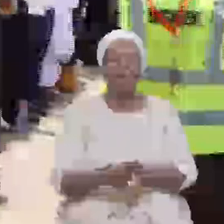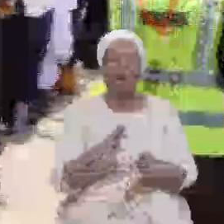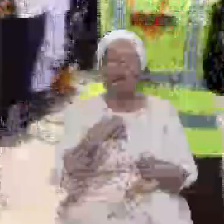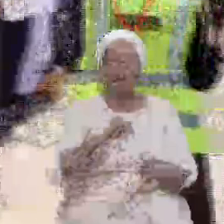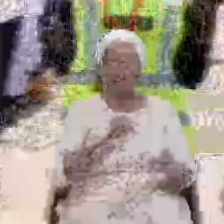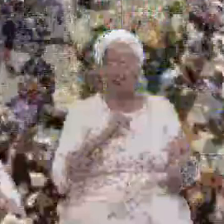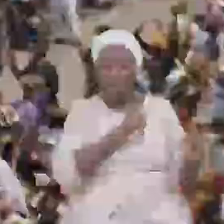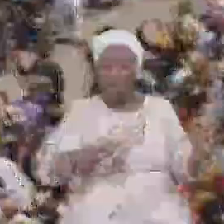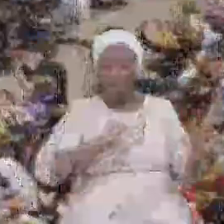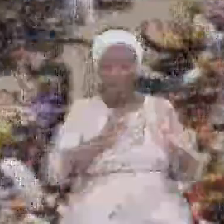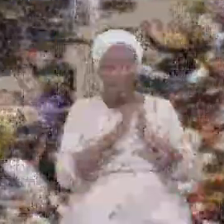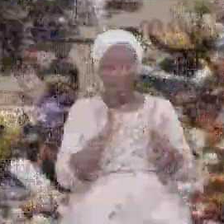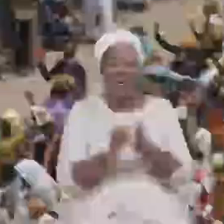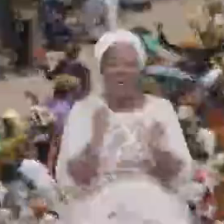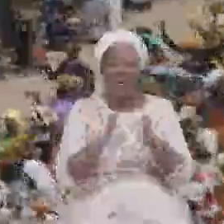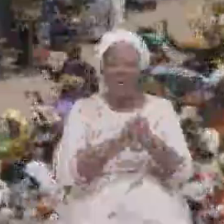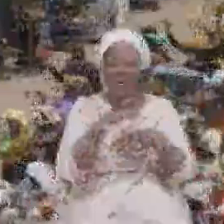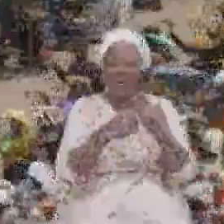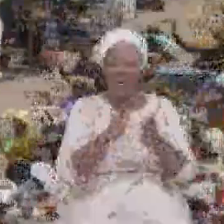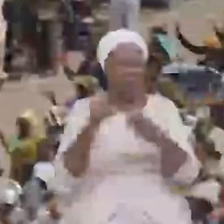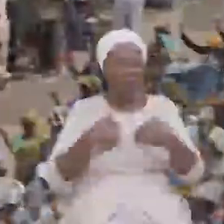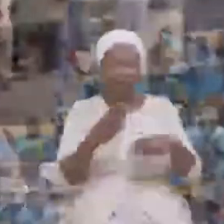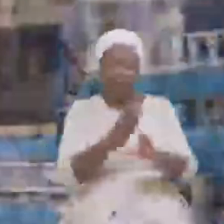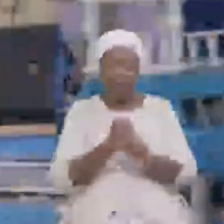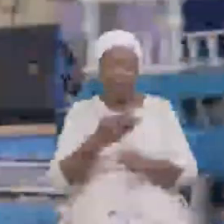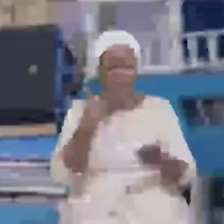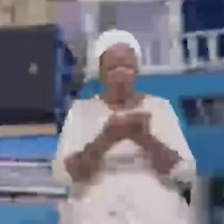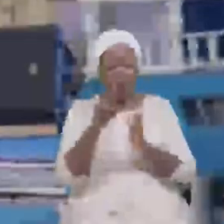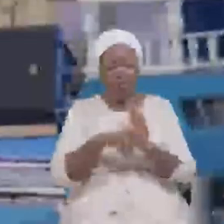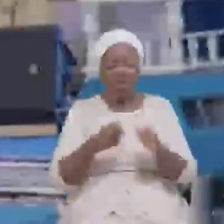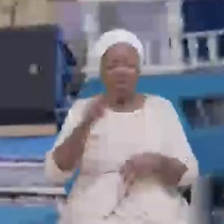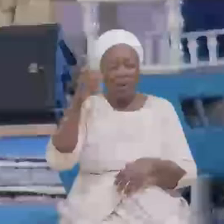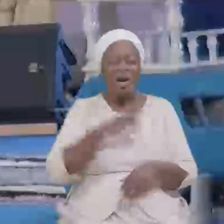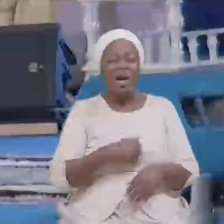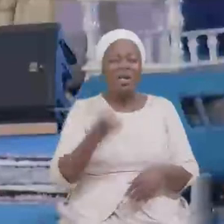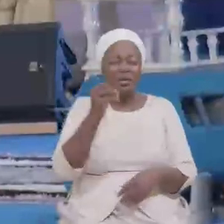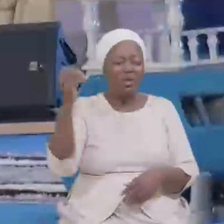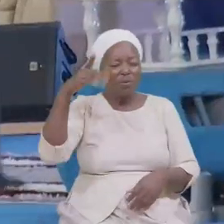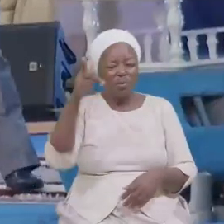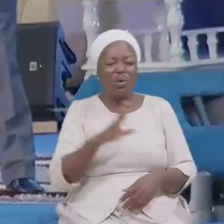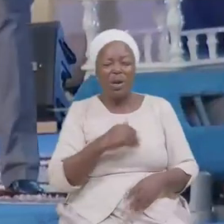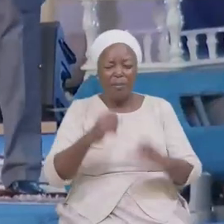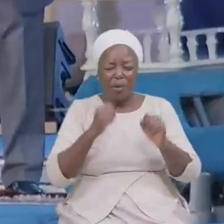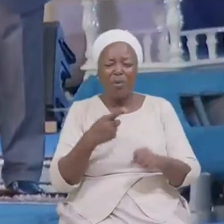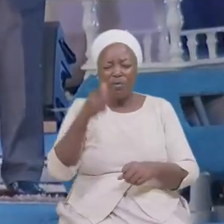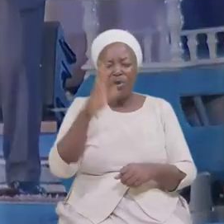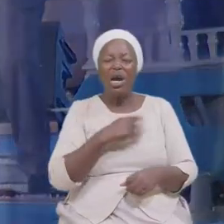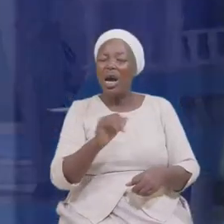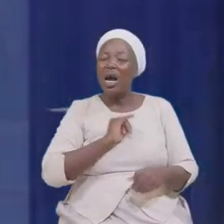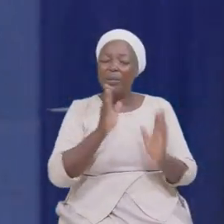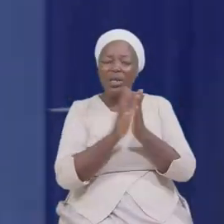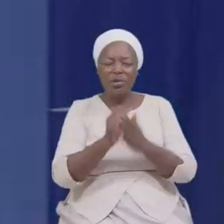all that we have received of the goodness of God, of the grace of God, of the power of God, I pray you'll preserve us in